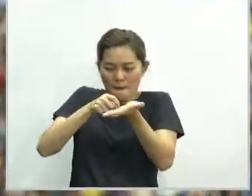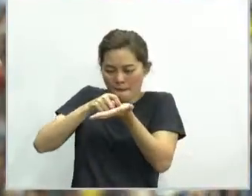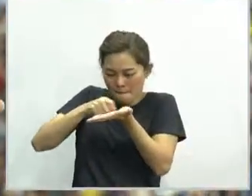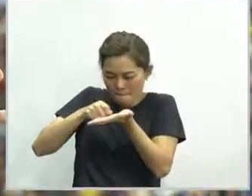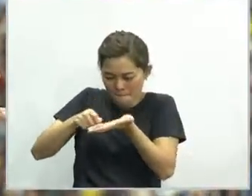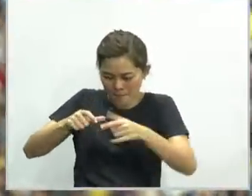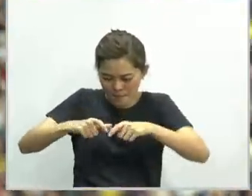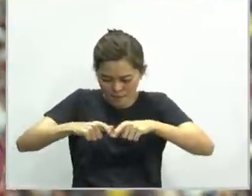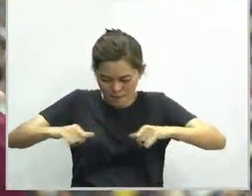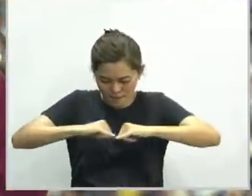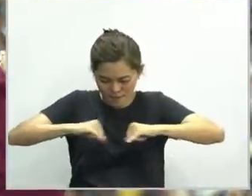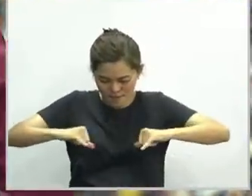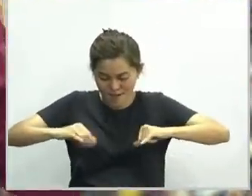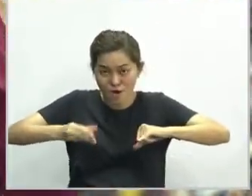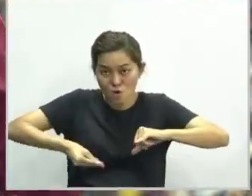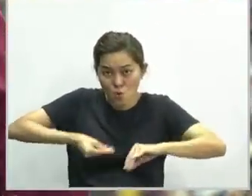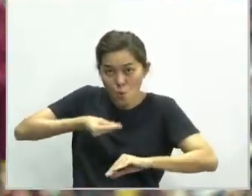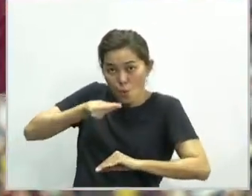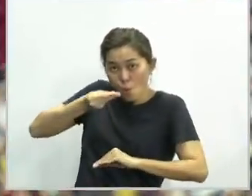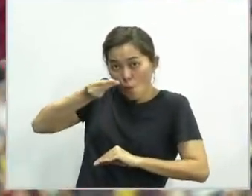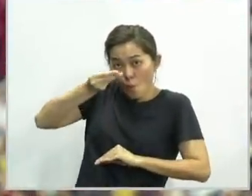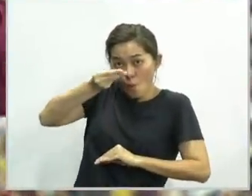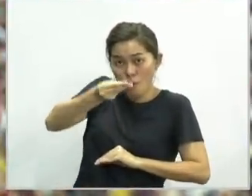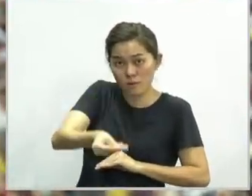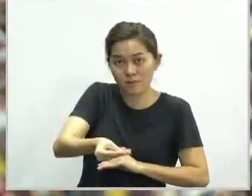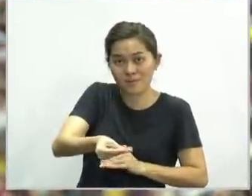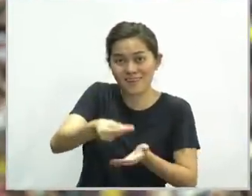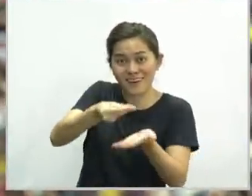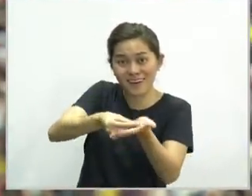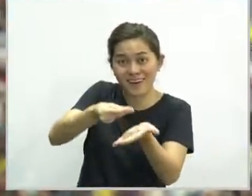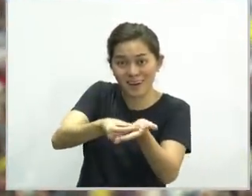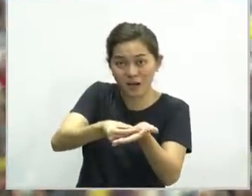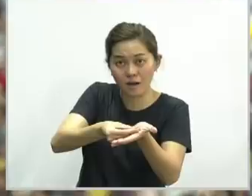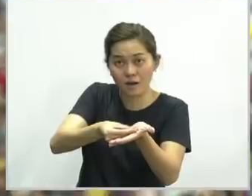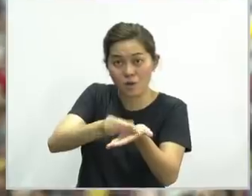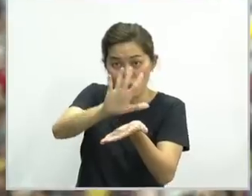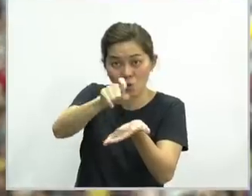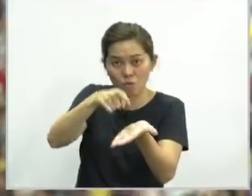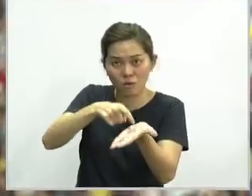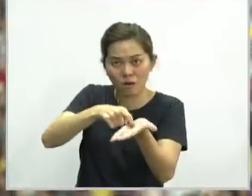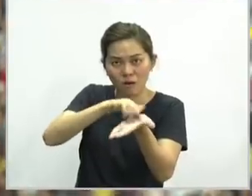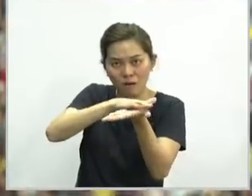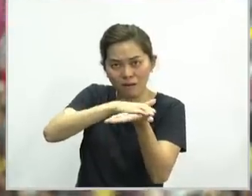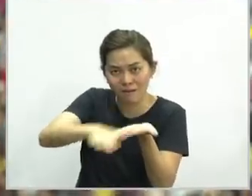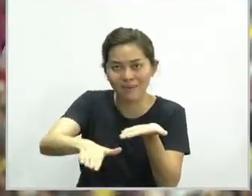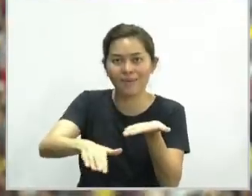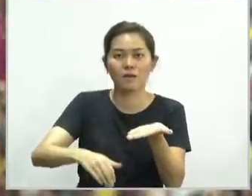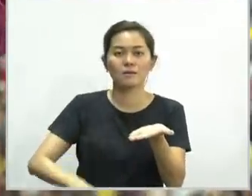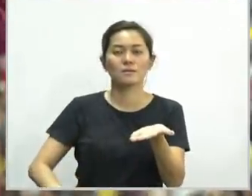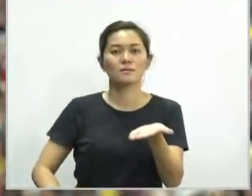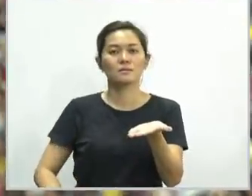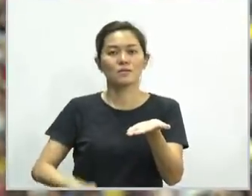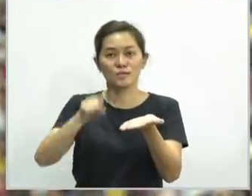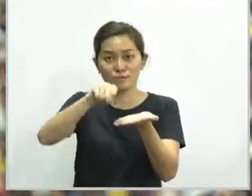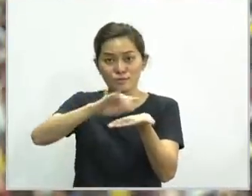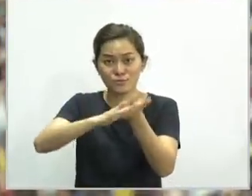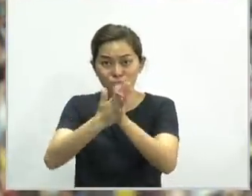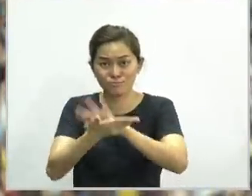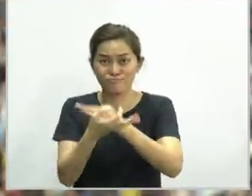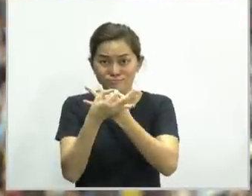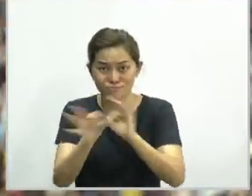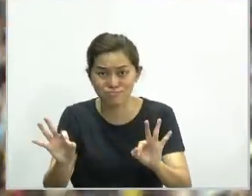to clear your overdraft, to set you